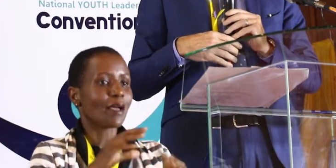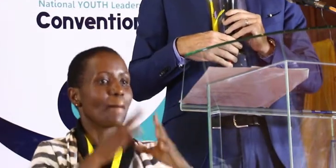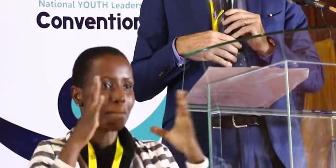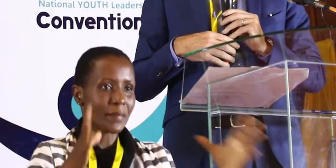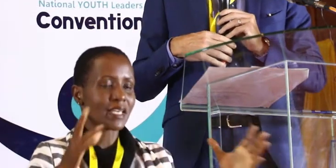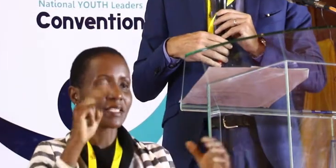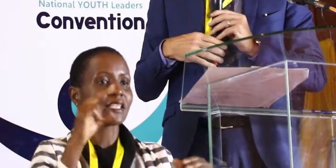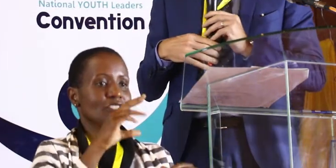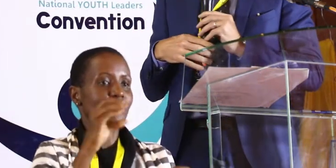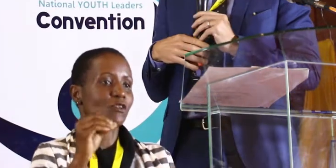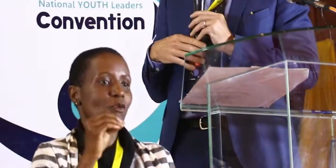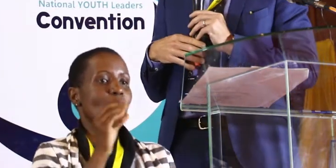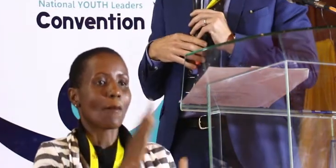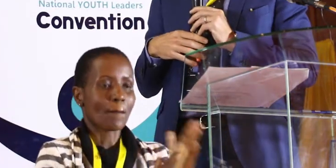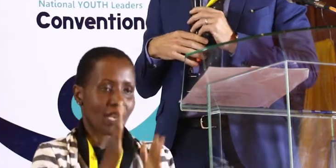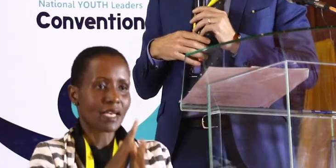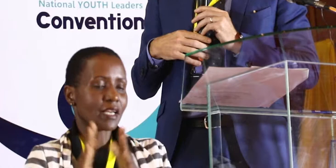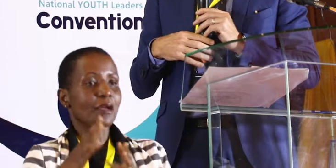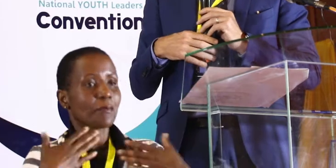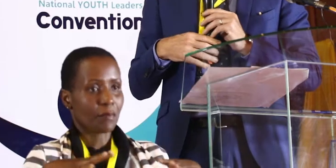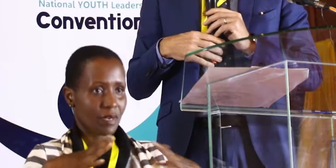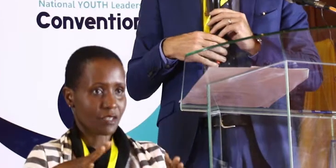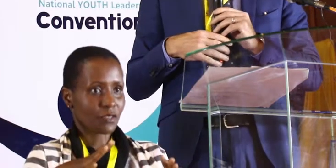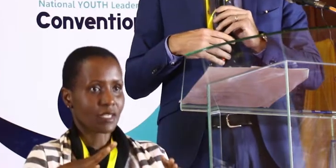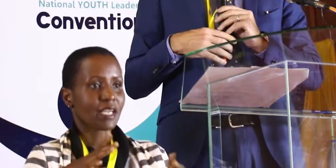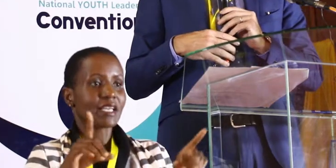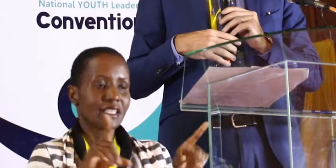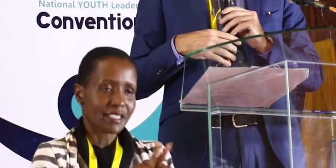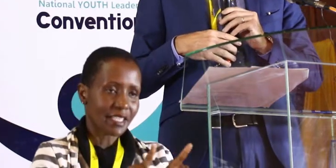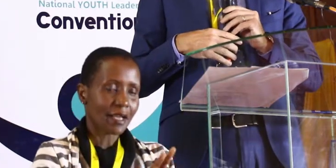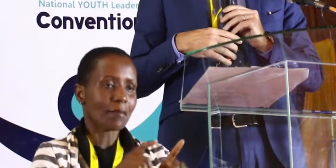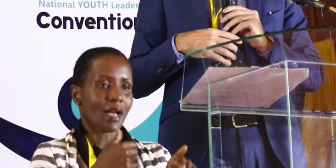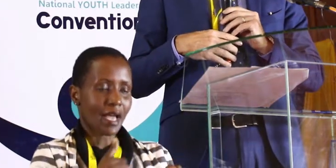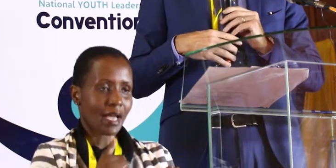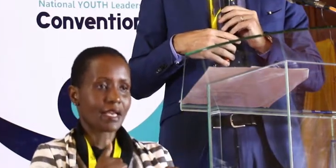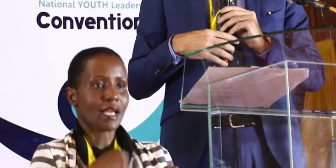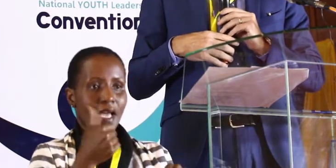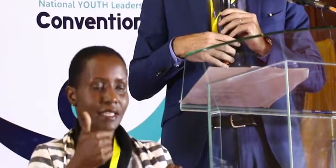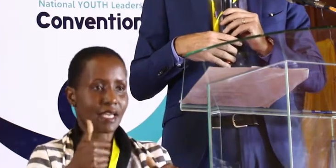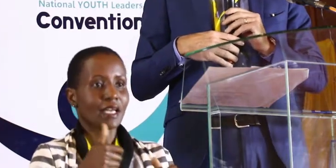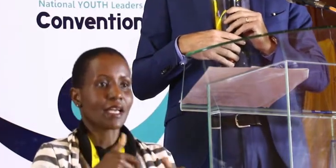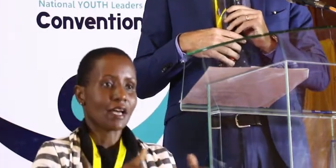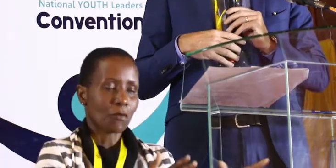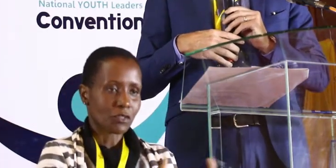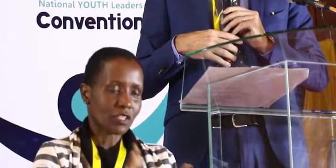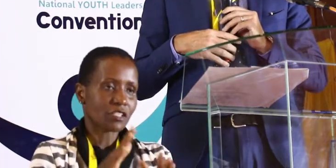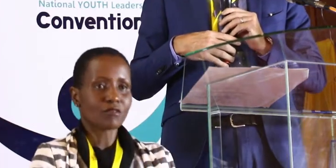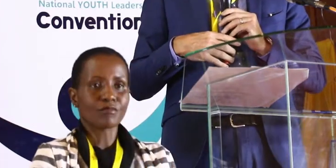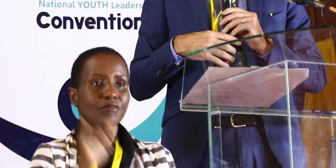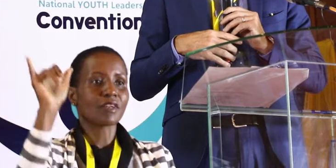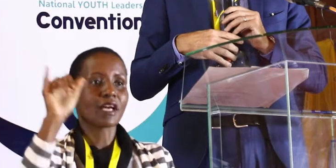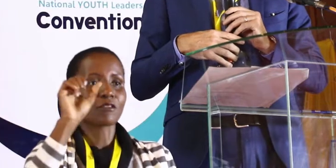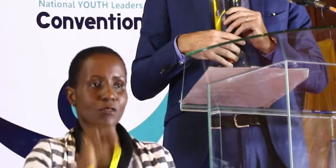organizing 10% of the population. And I was privileged to be in the first delegation in South Africa, to be